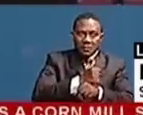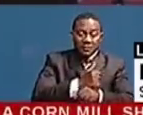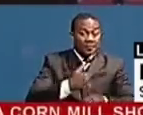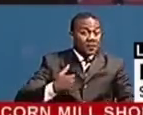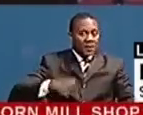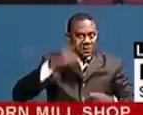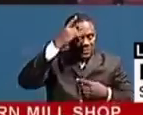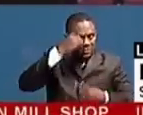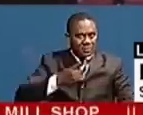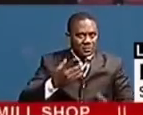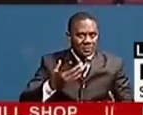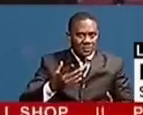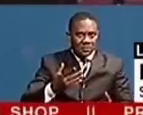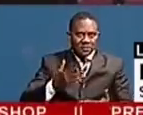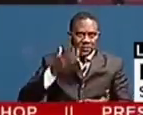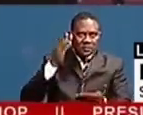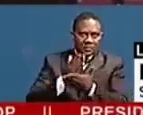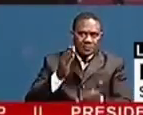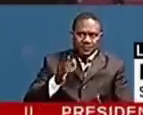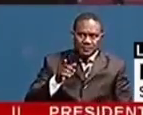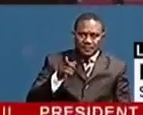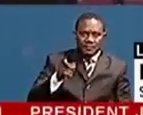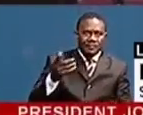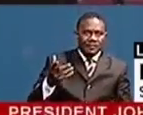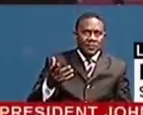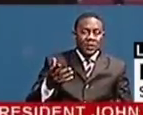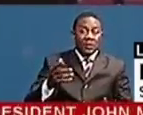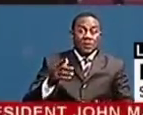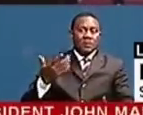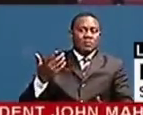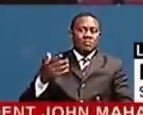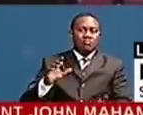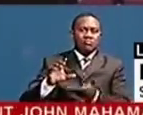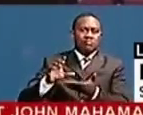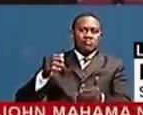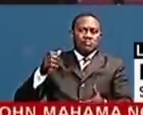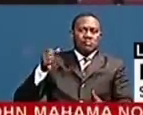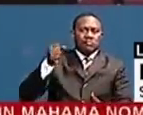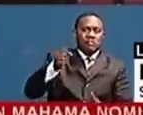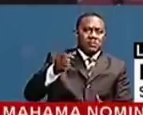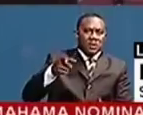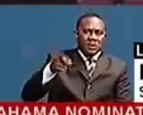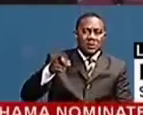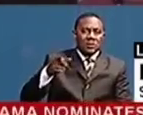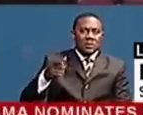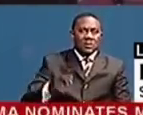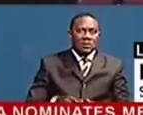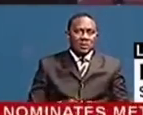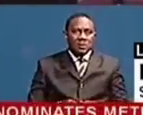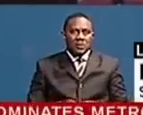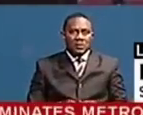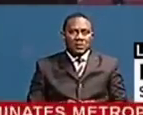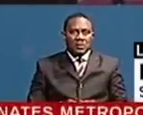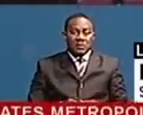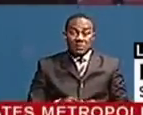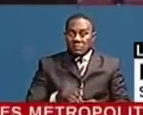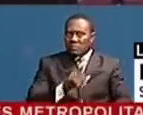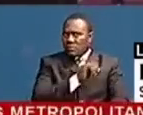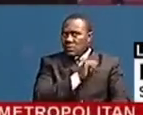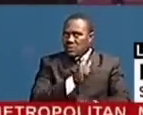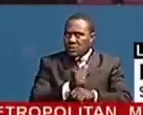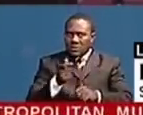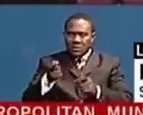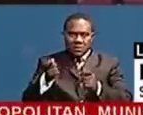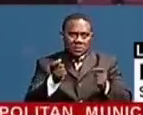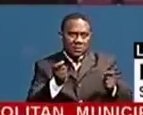have decided to stop short of invoking our powers of contempt, and we invoke in the alternative our power to control the